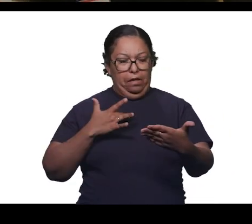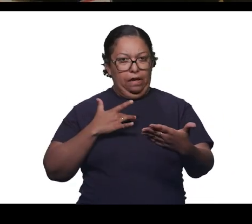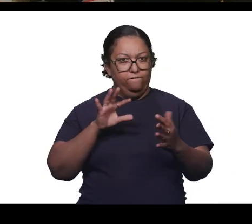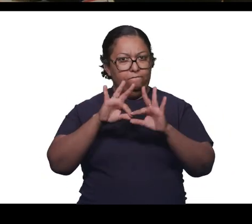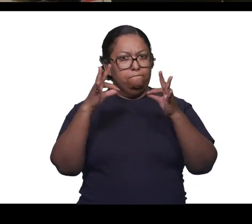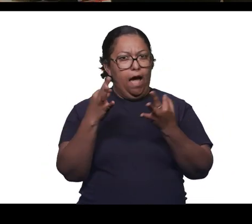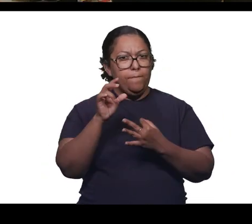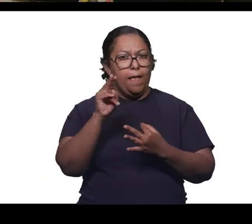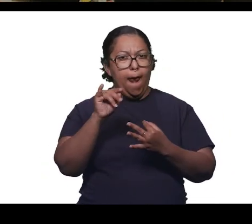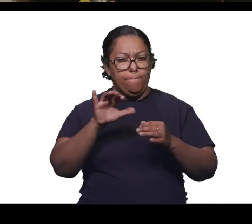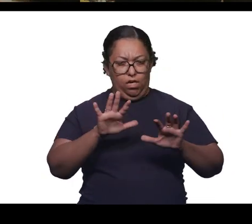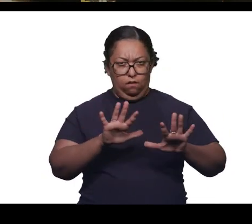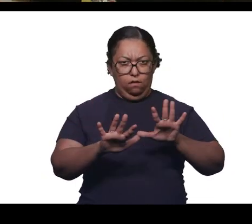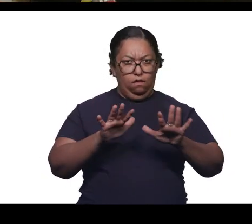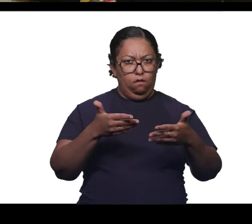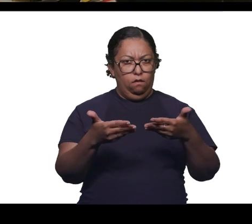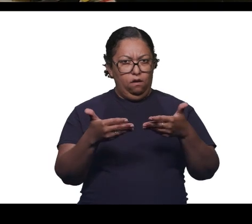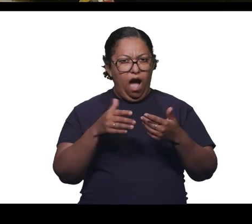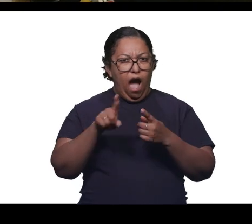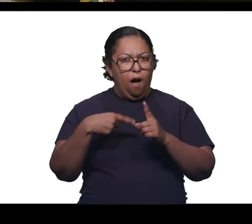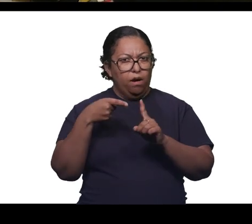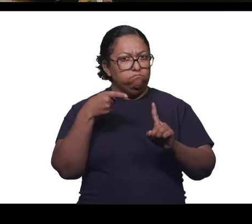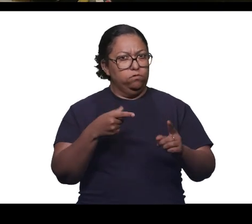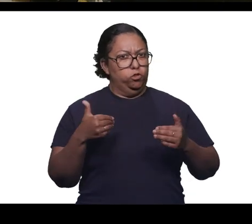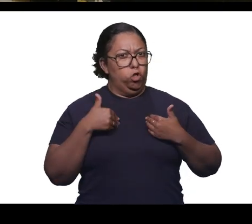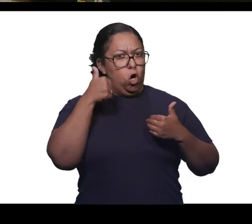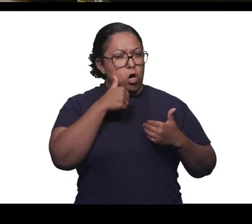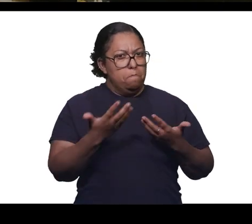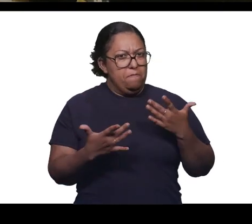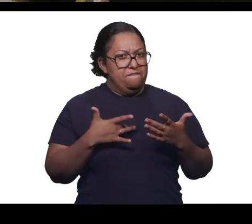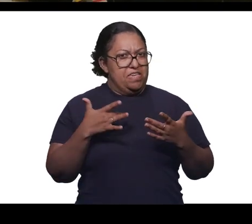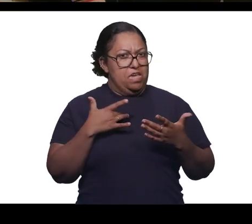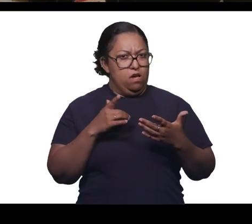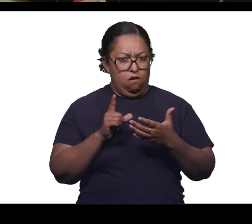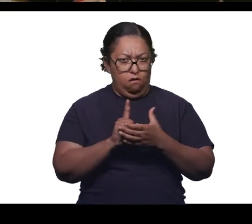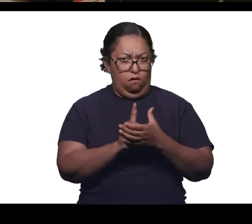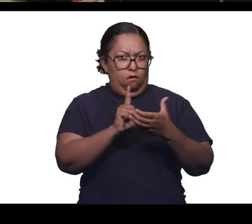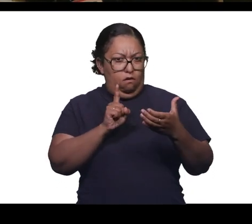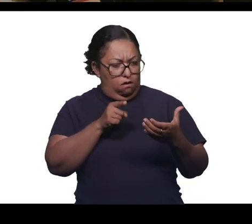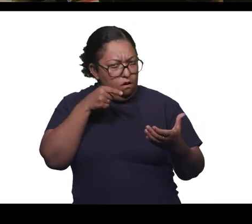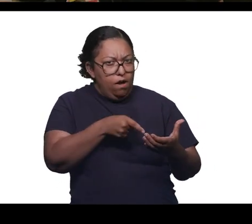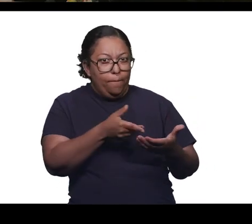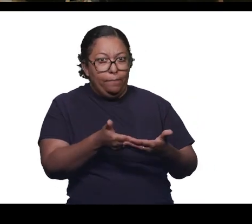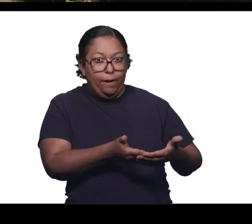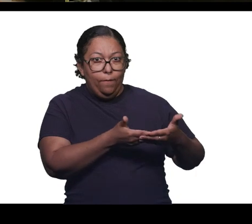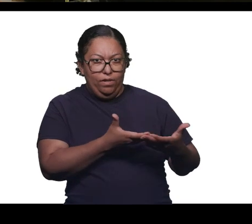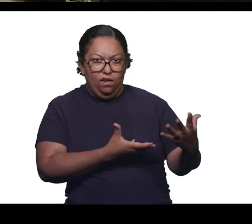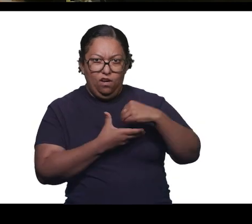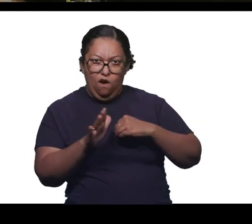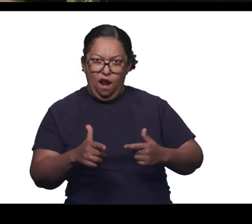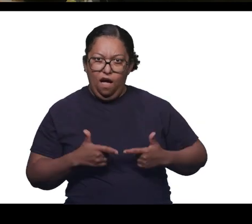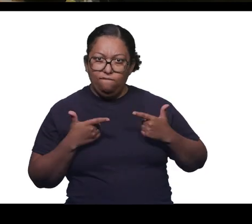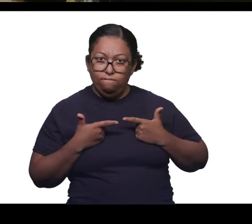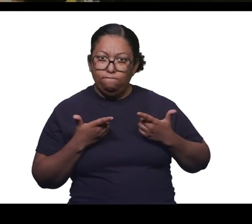how this young girl feels maybe about this baby in her life. So we could totally have fun